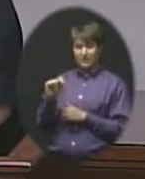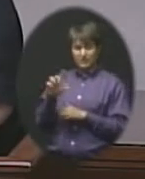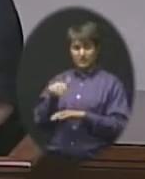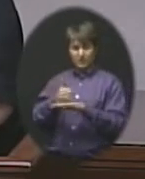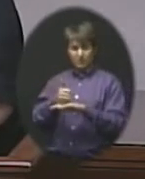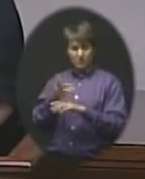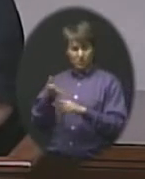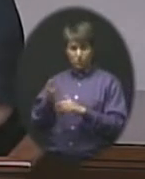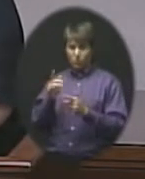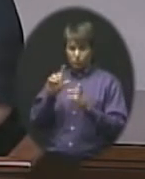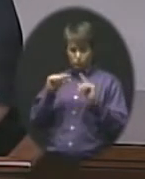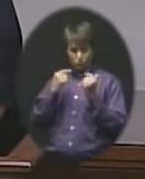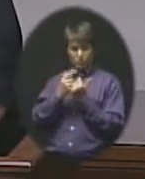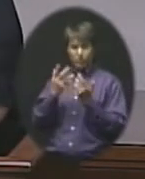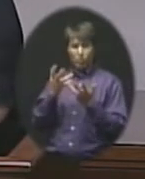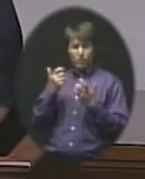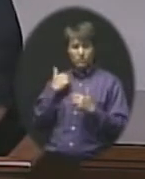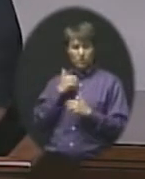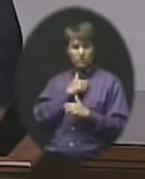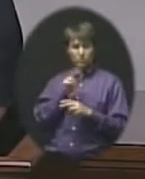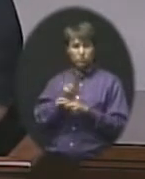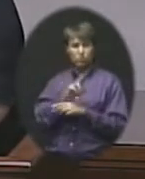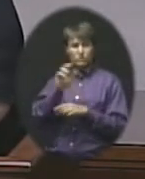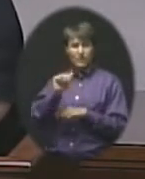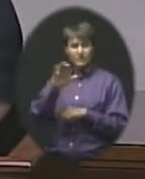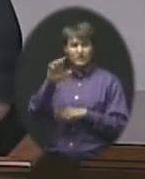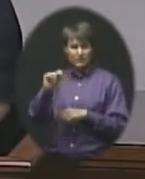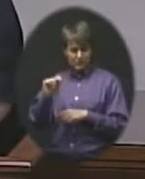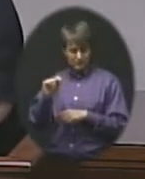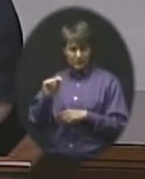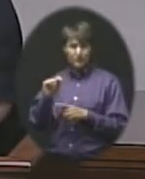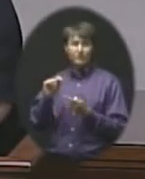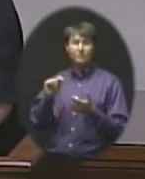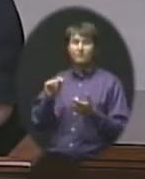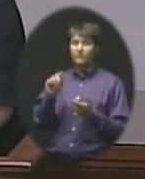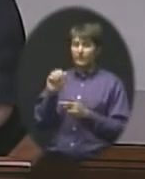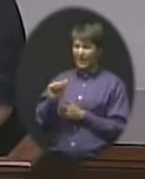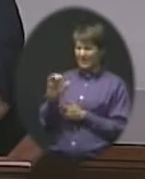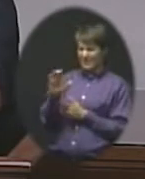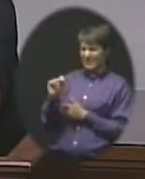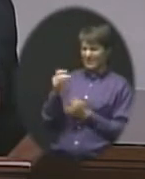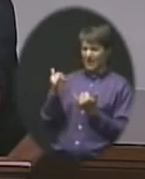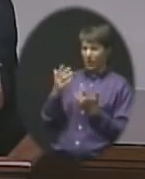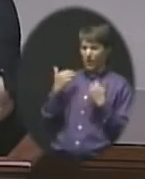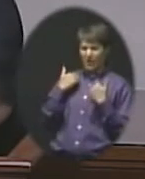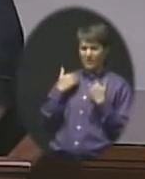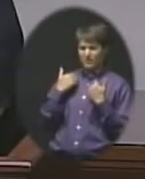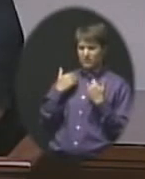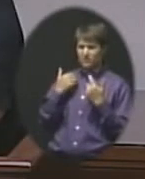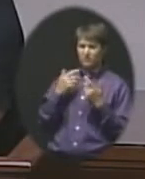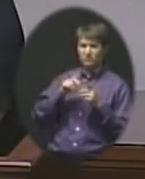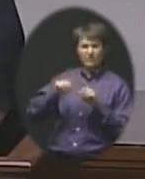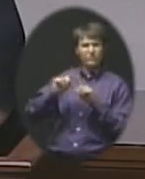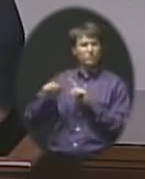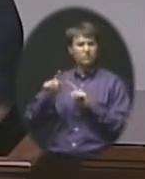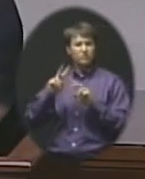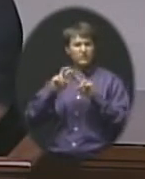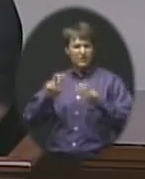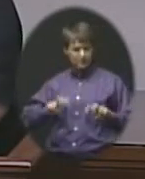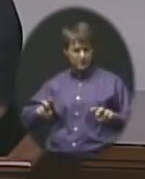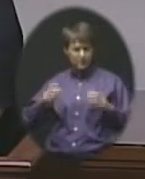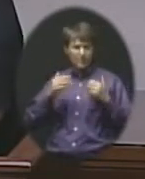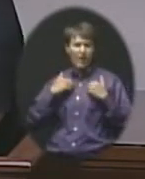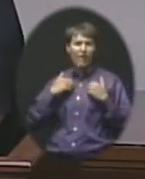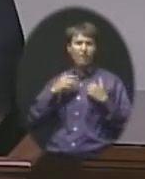group that would like to see us move to having ACT, and ACT now has, they have a whole suite of assessments. They have